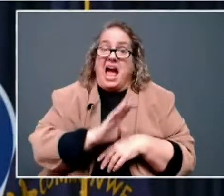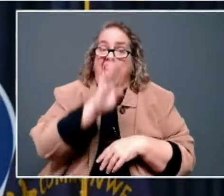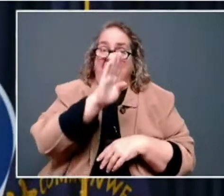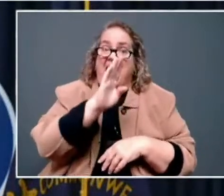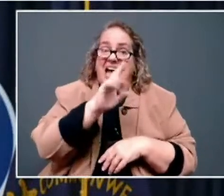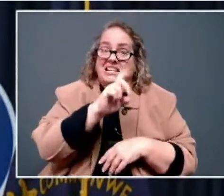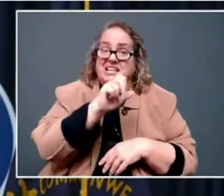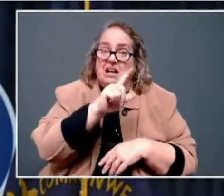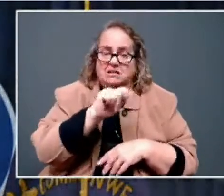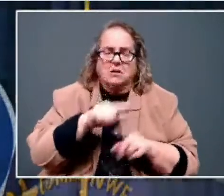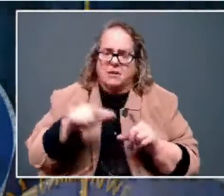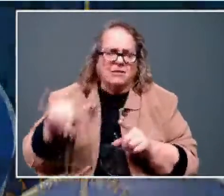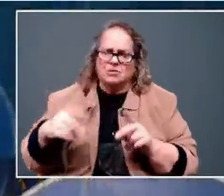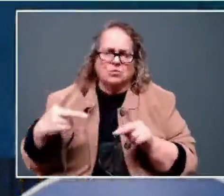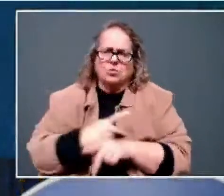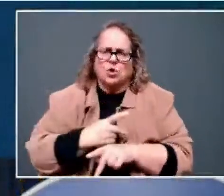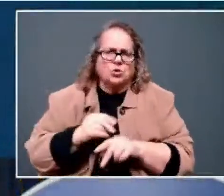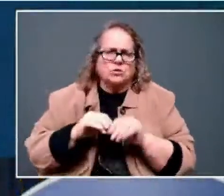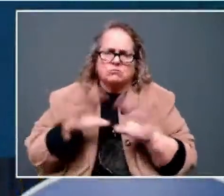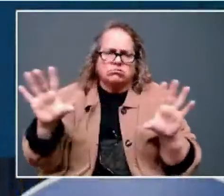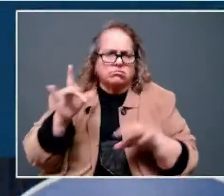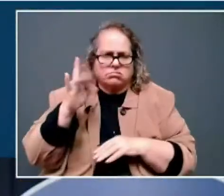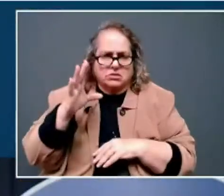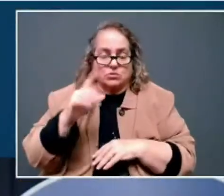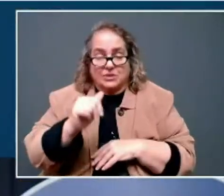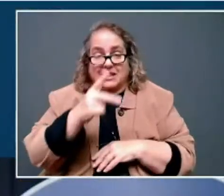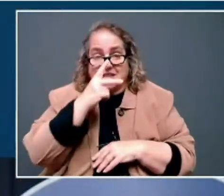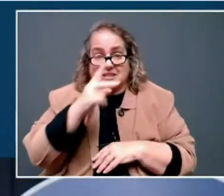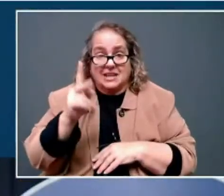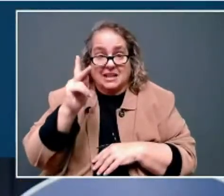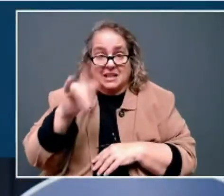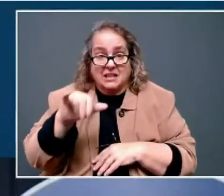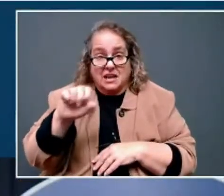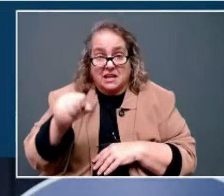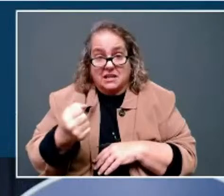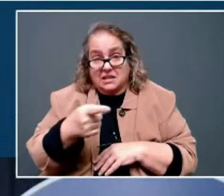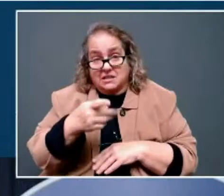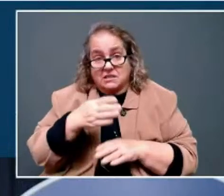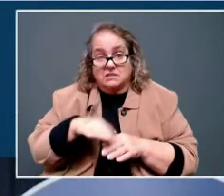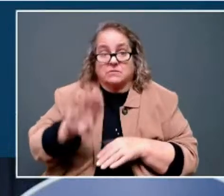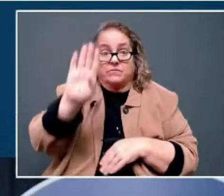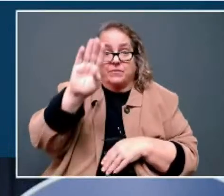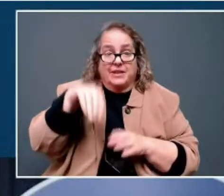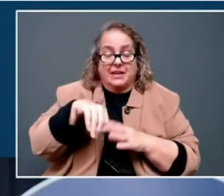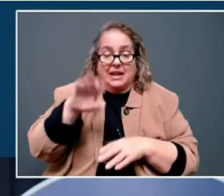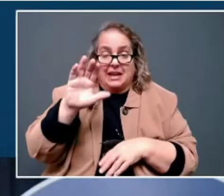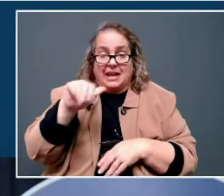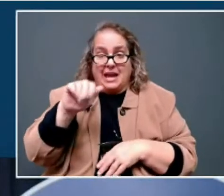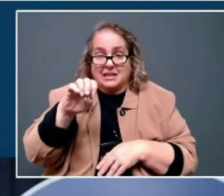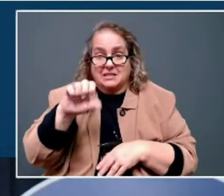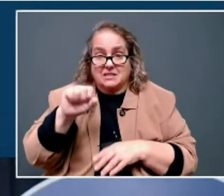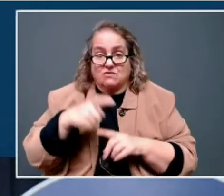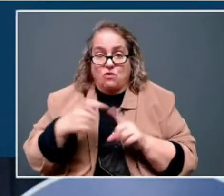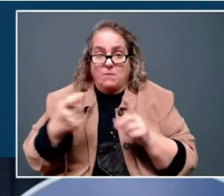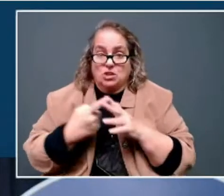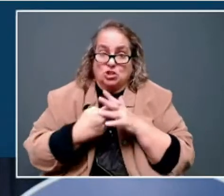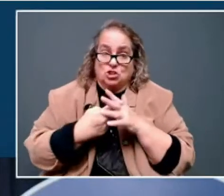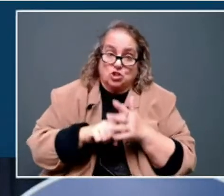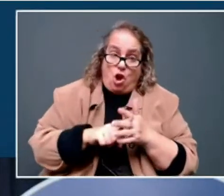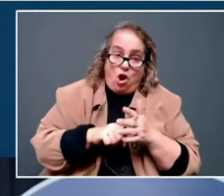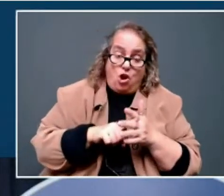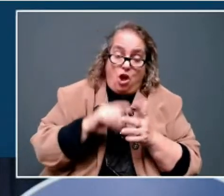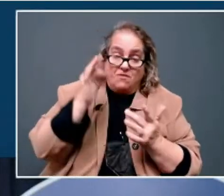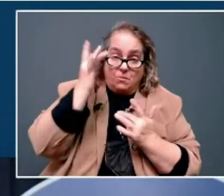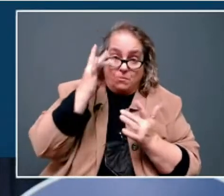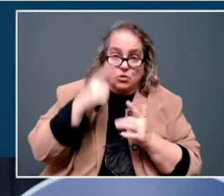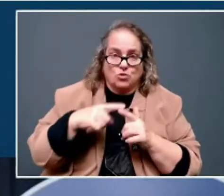I haven't shown these for a while, but here we see Kentucky's journey in cases from the start of the pandemic to the present time. So